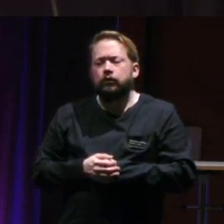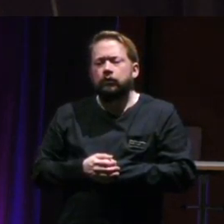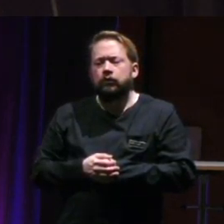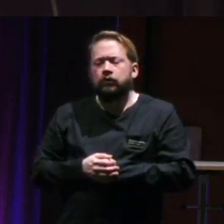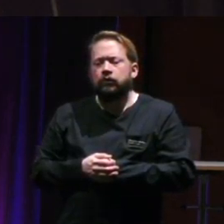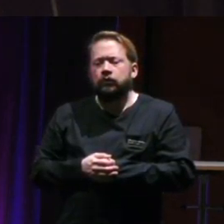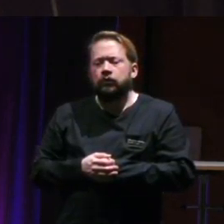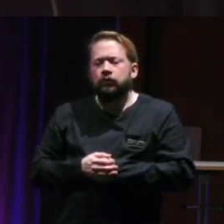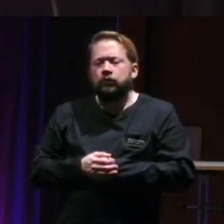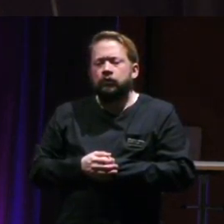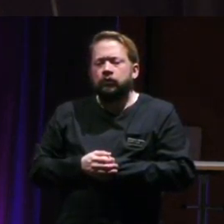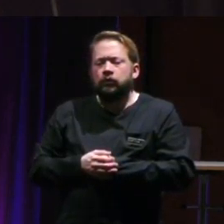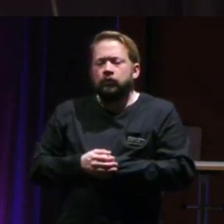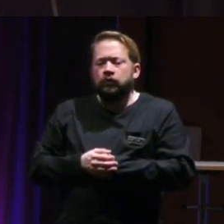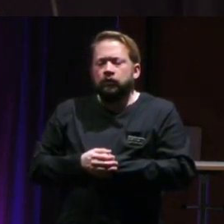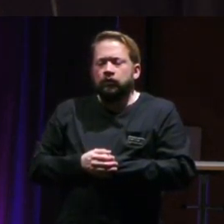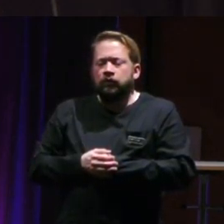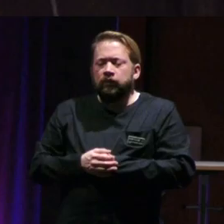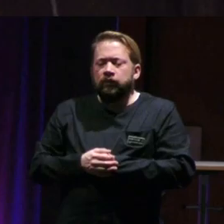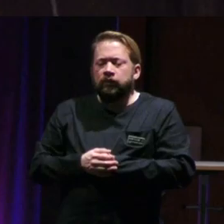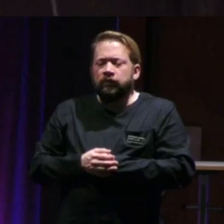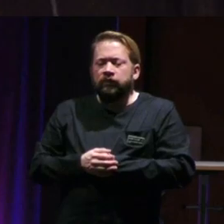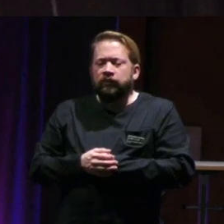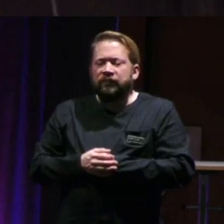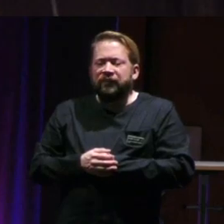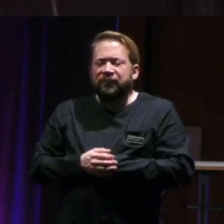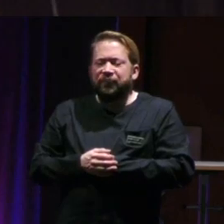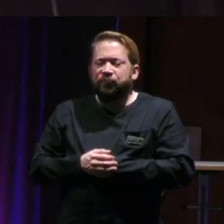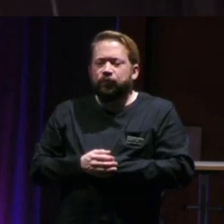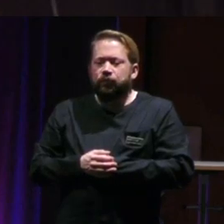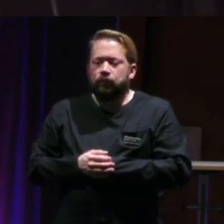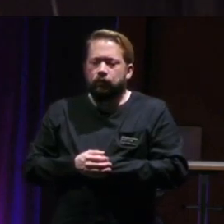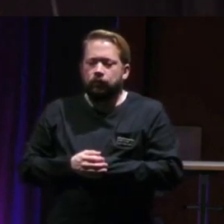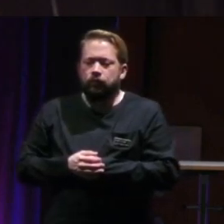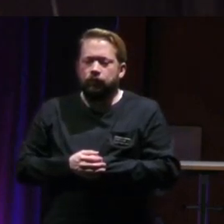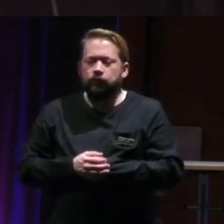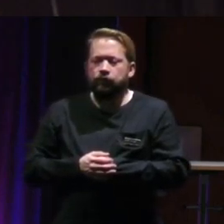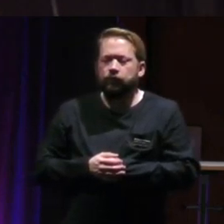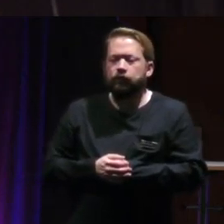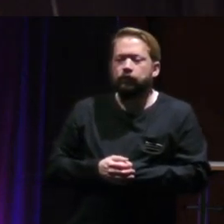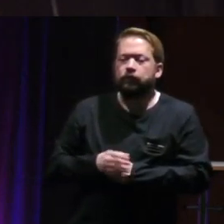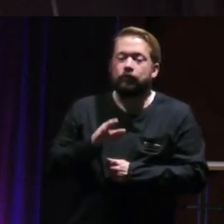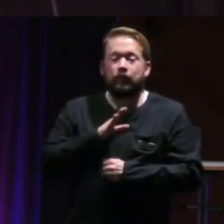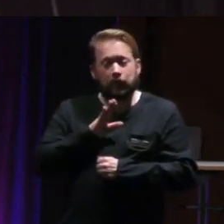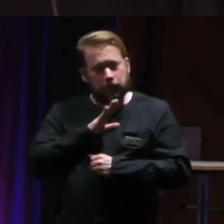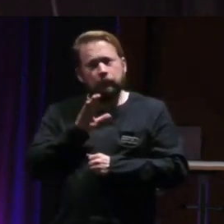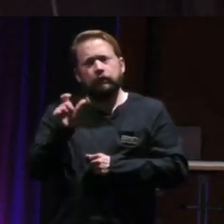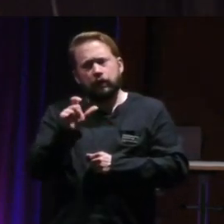that's why she published this video, and that was like